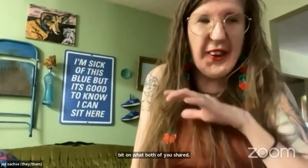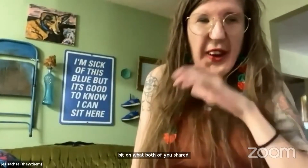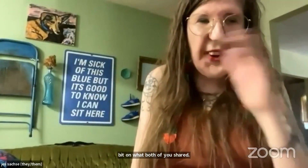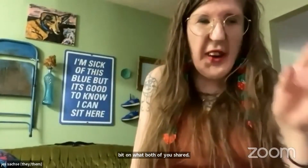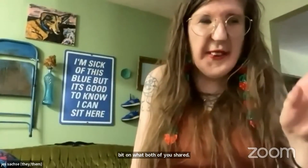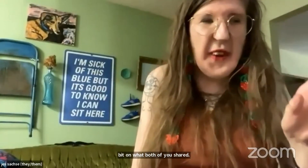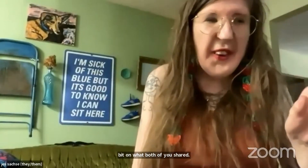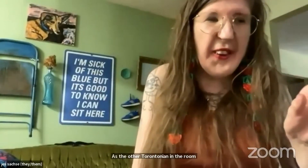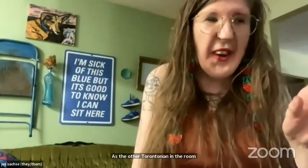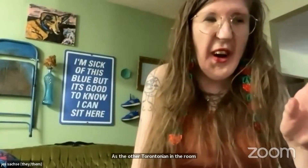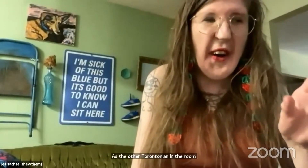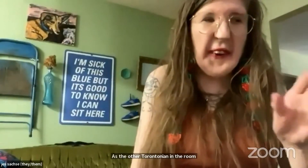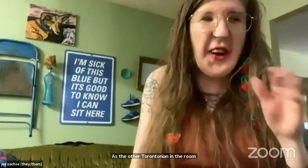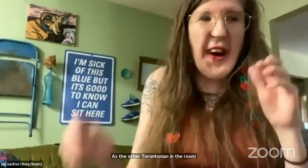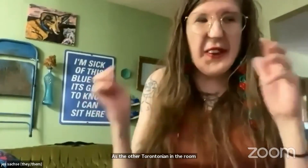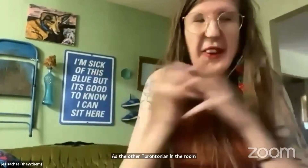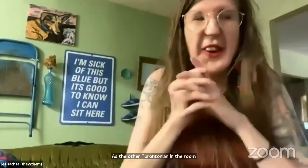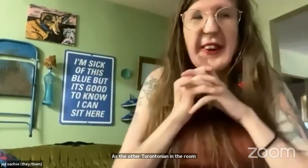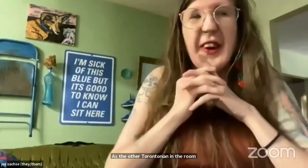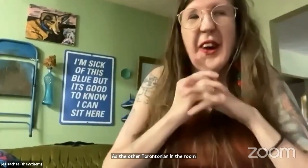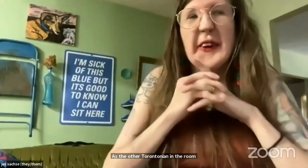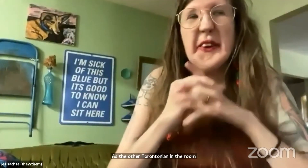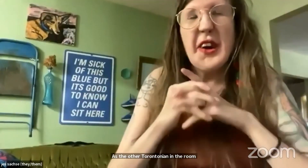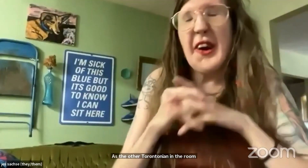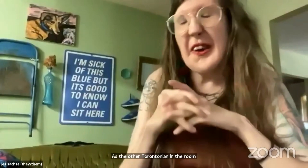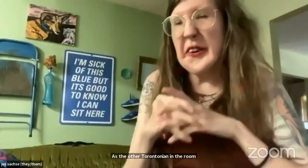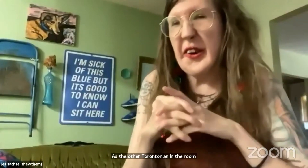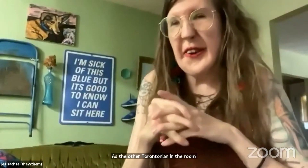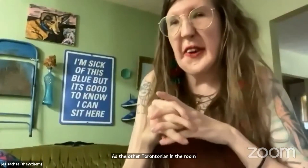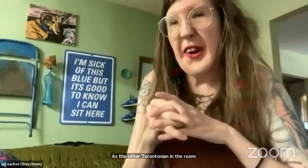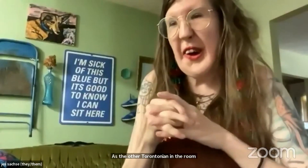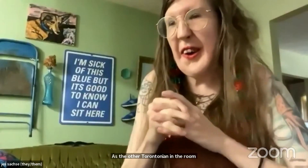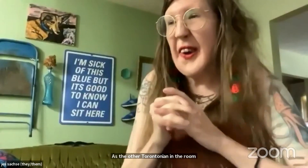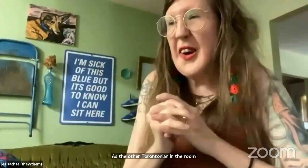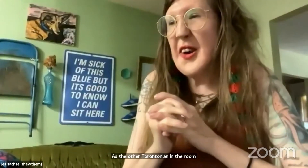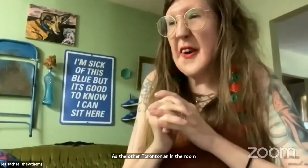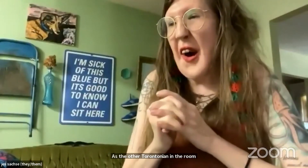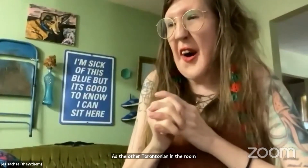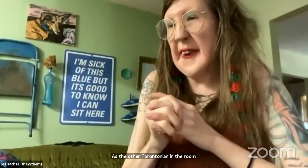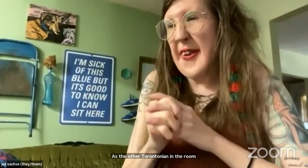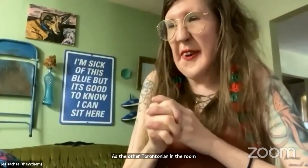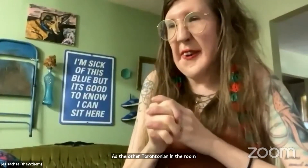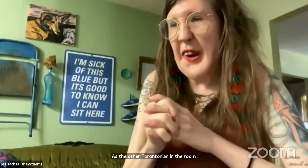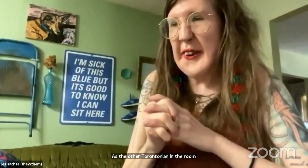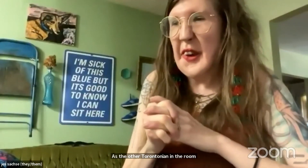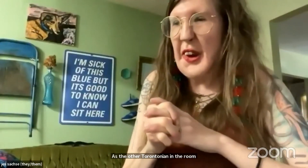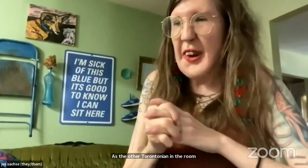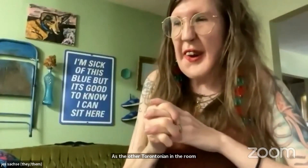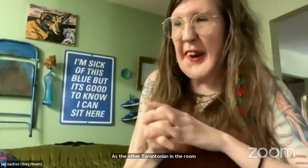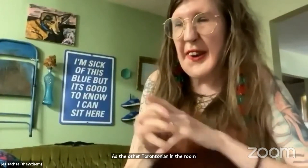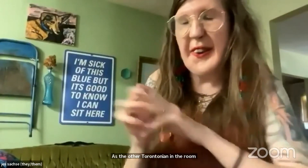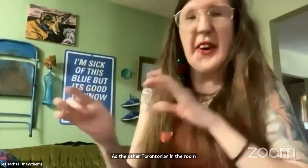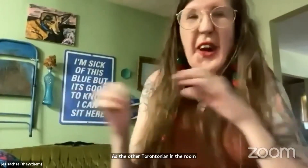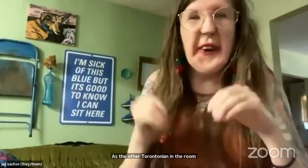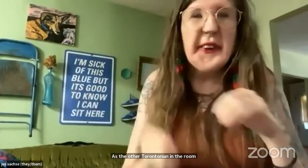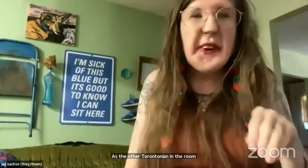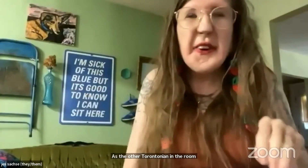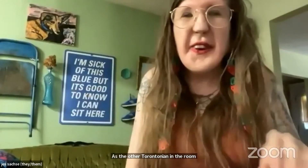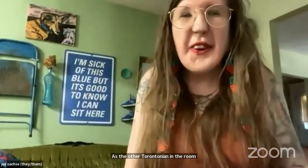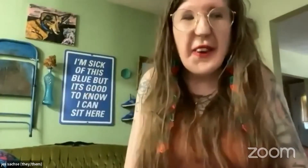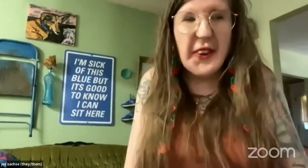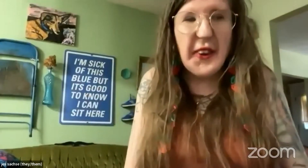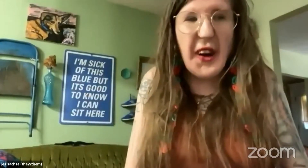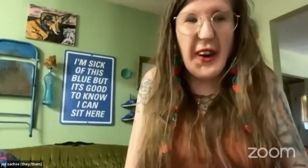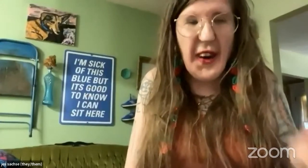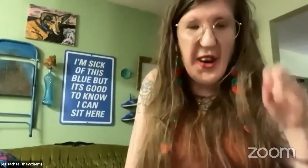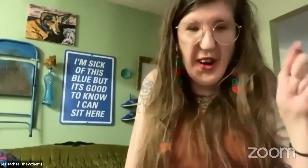as like a care right, but I actually think it's a lot more inextricably linked with ODSP connected to a lot of what